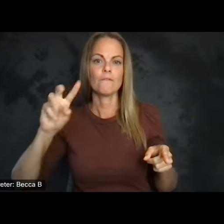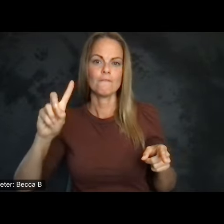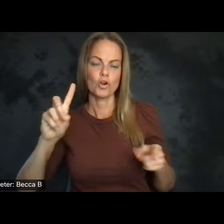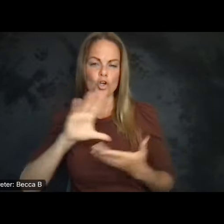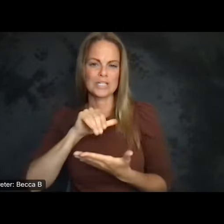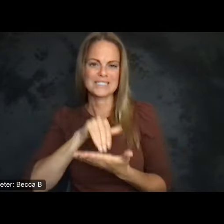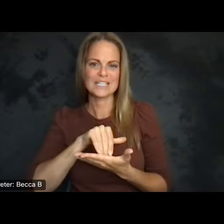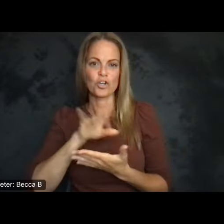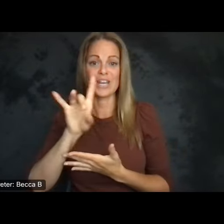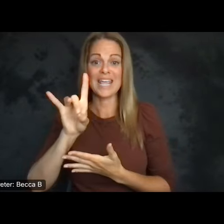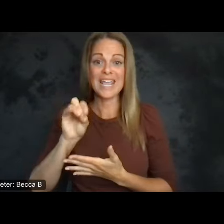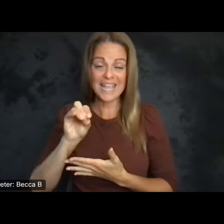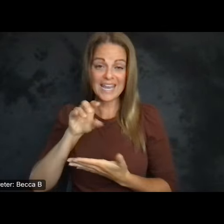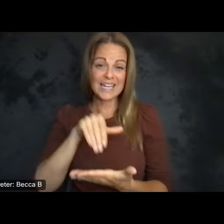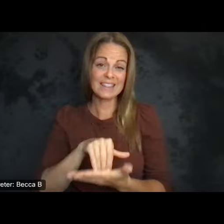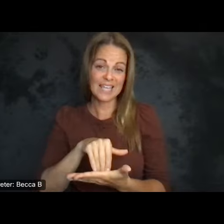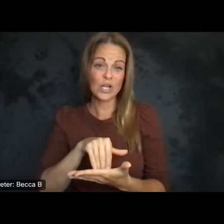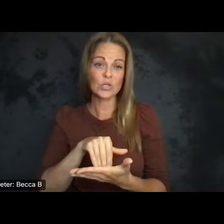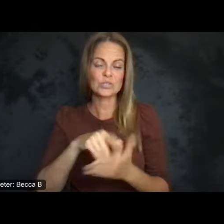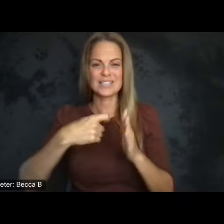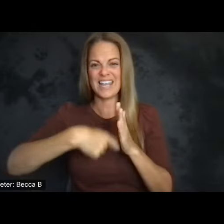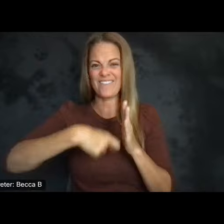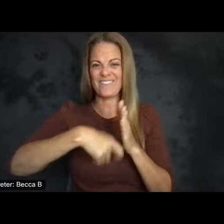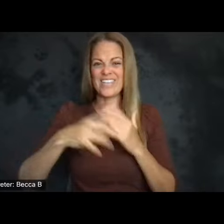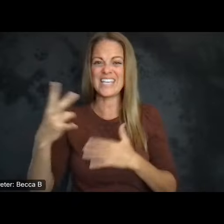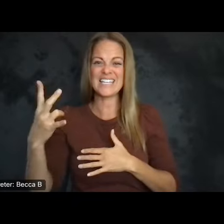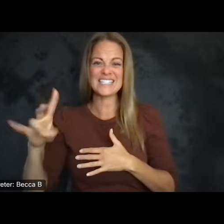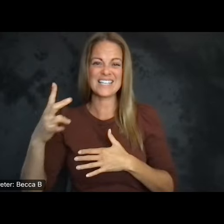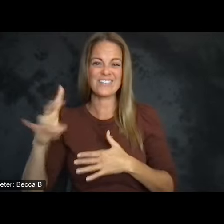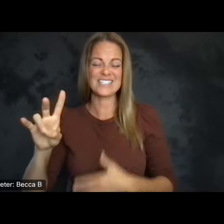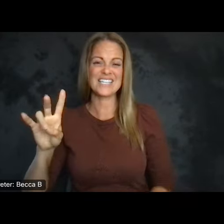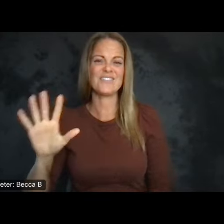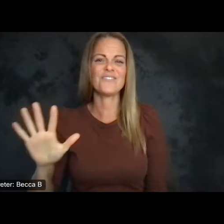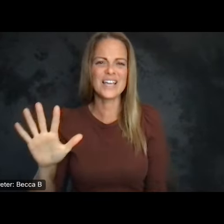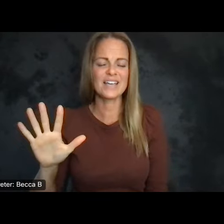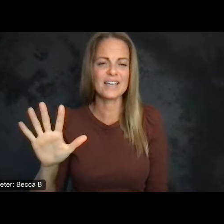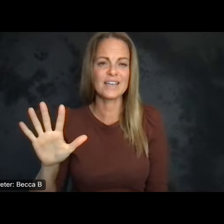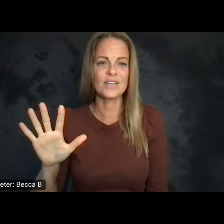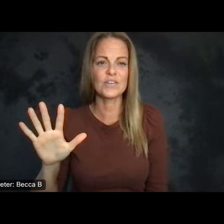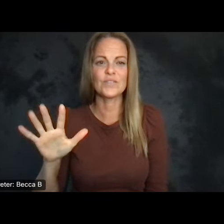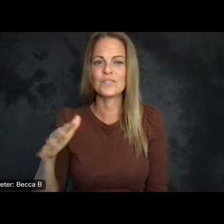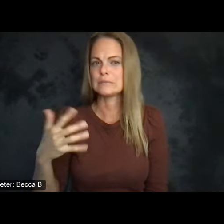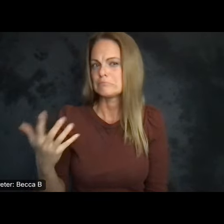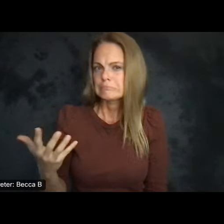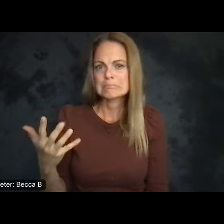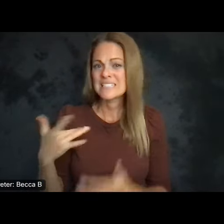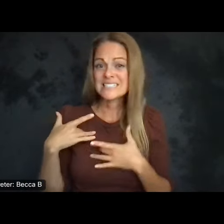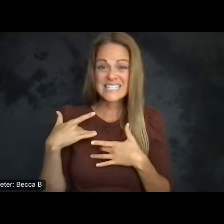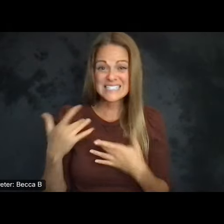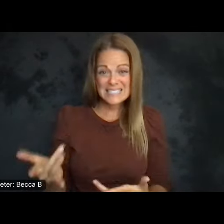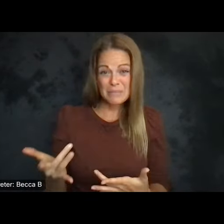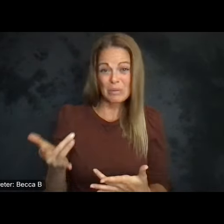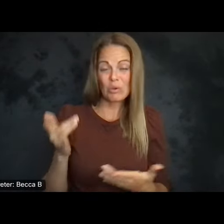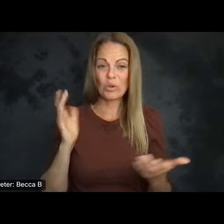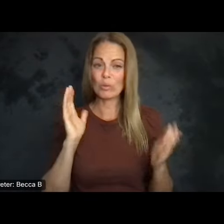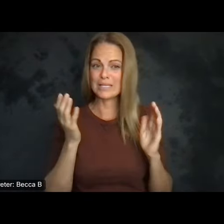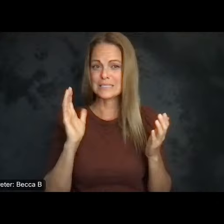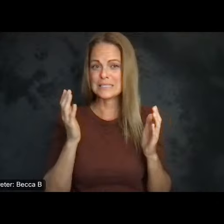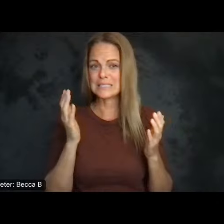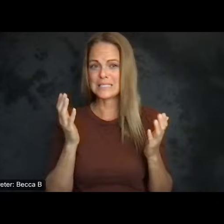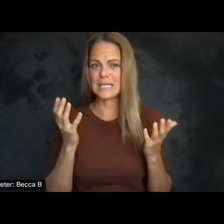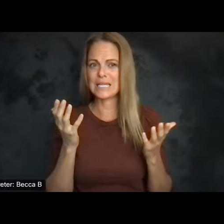Center, $80,000 project, and the fee's $17,500. I mean, is that typical? It seemed like some of these that